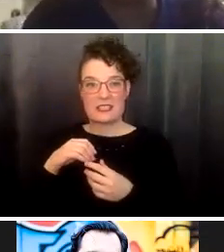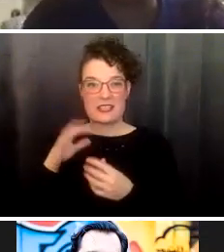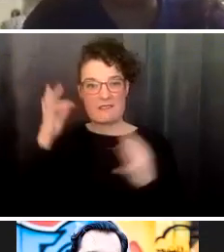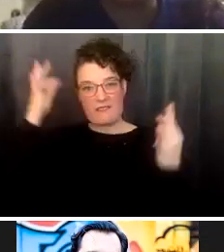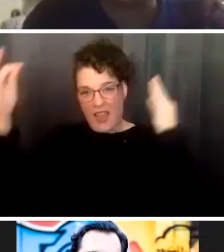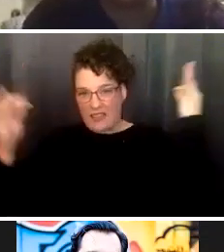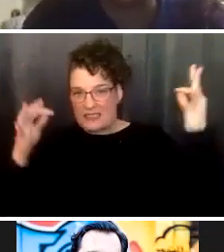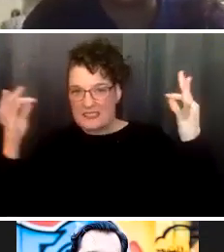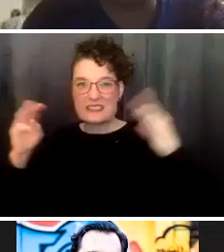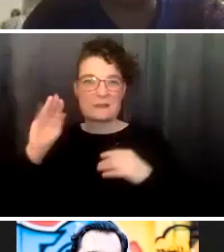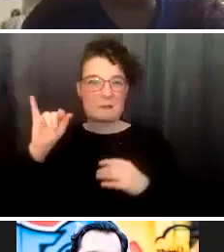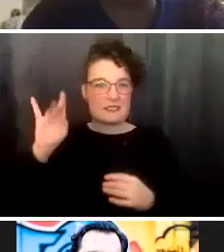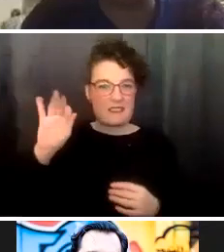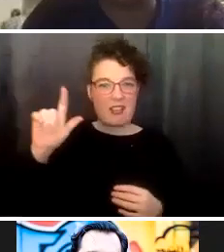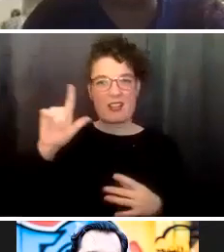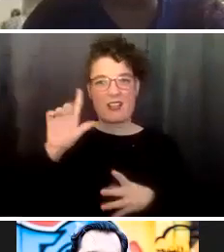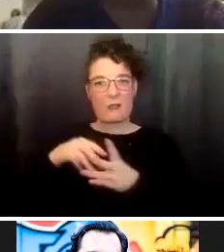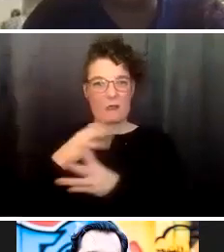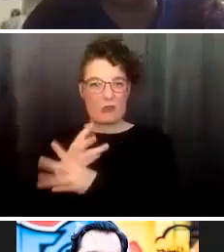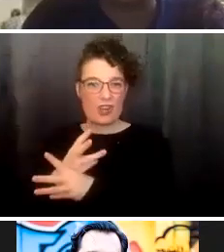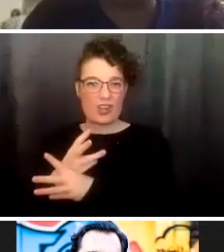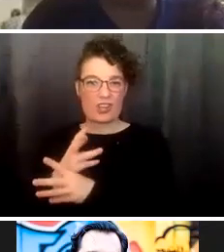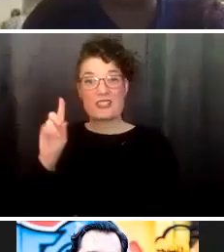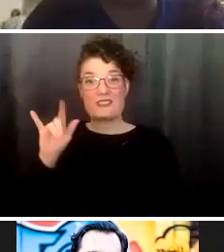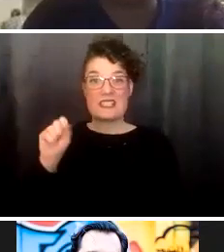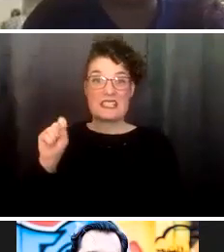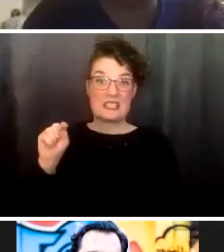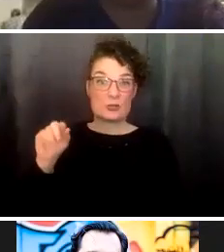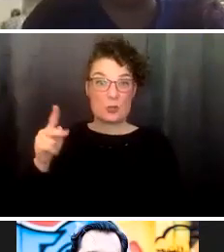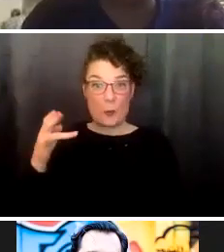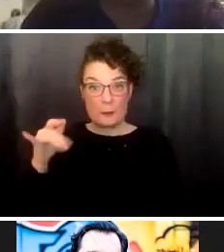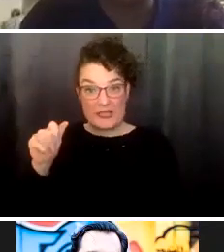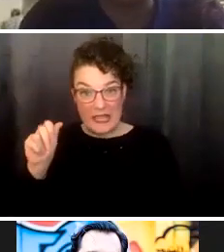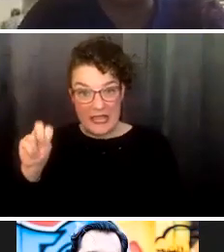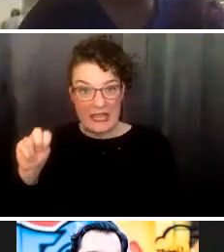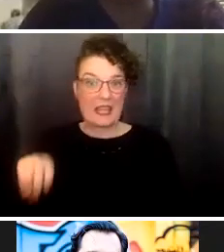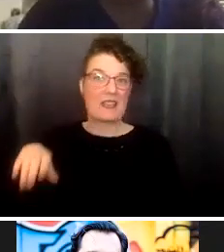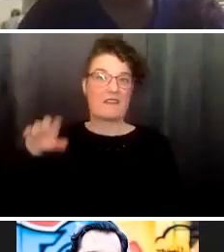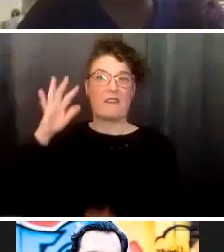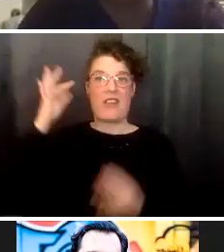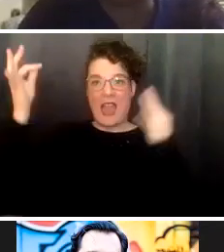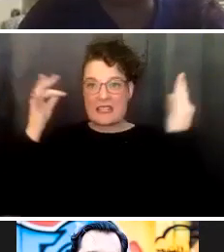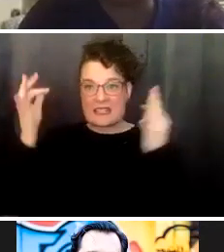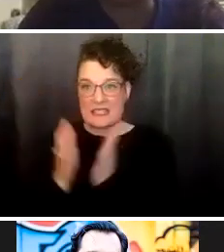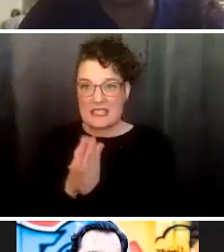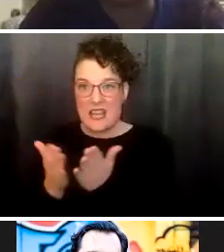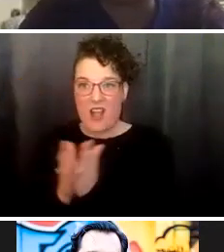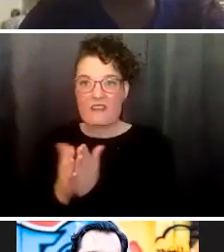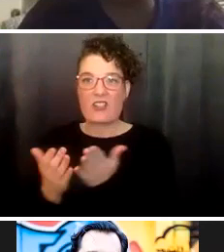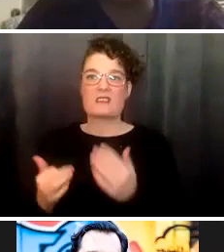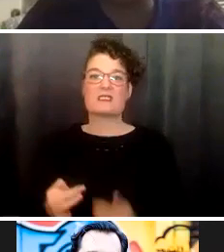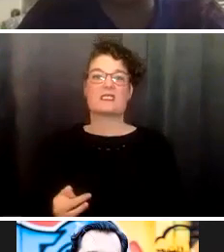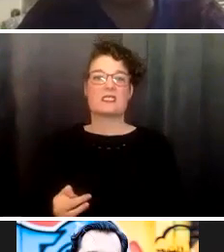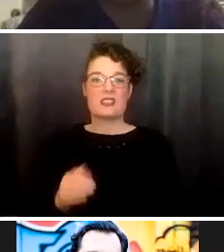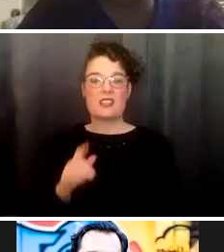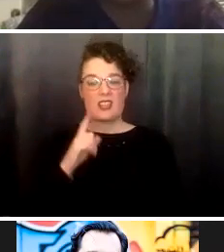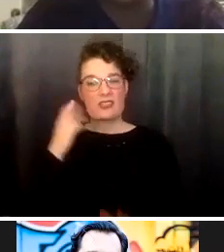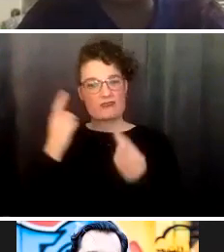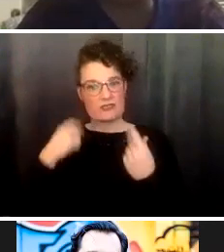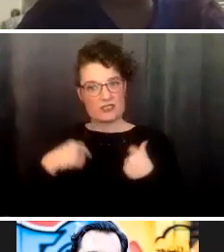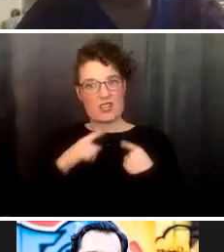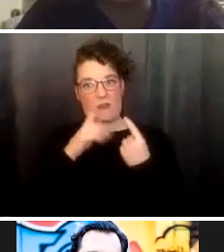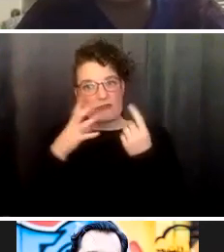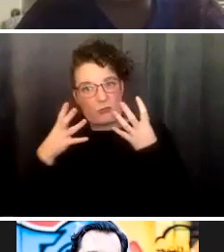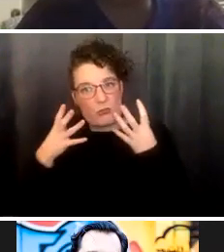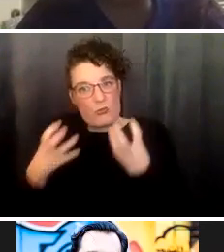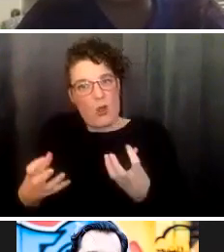and mystical worlds of dystopian and fantasy novels. And I often found myself really longing to be like